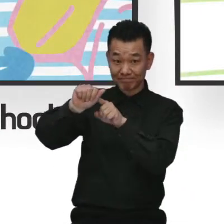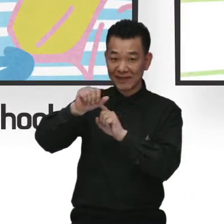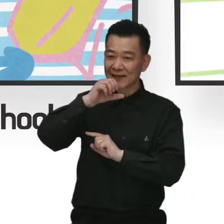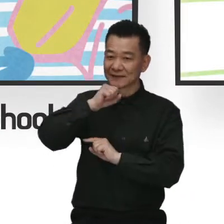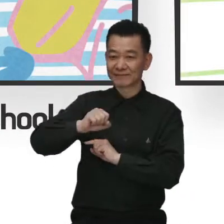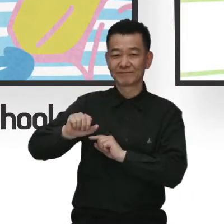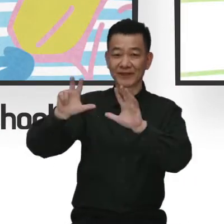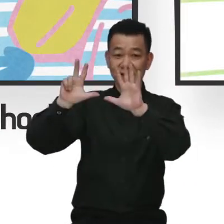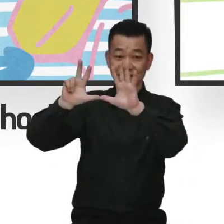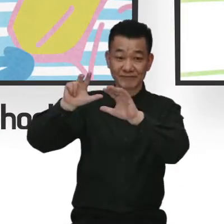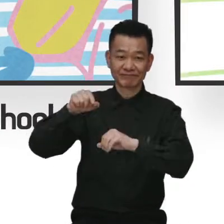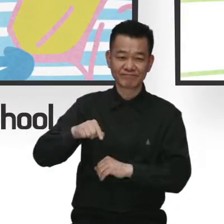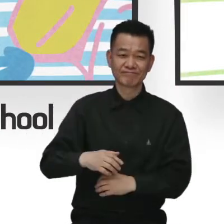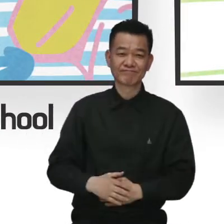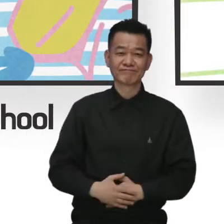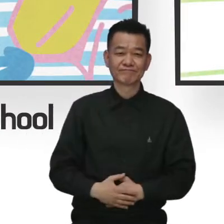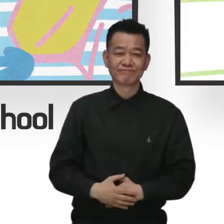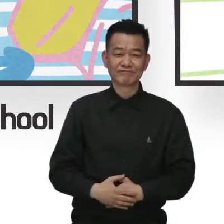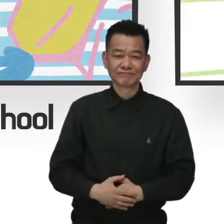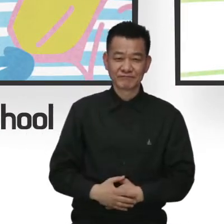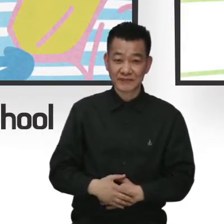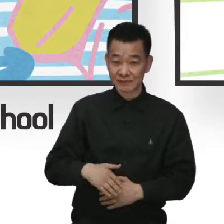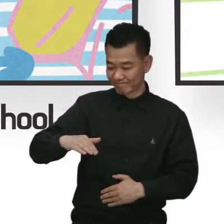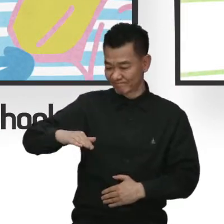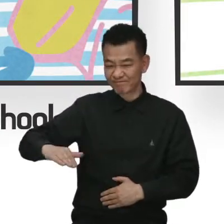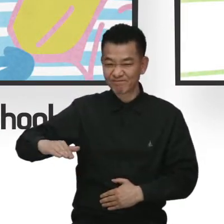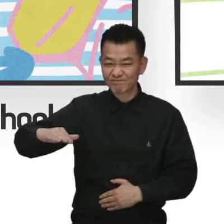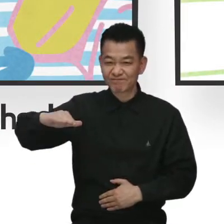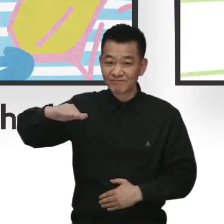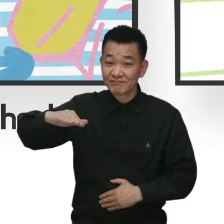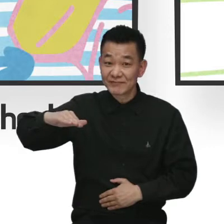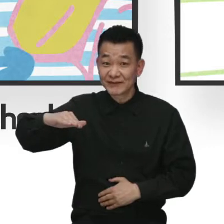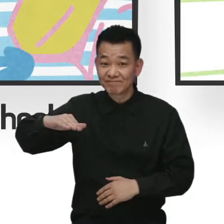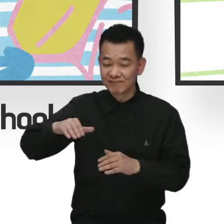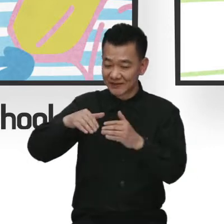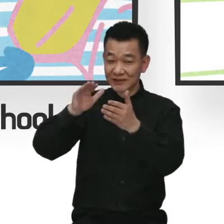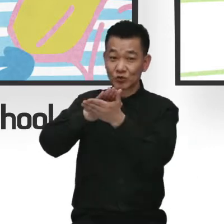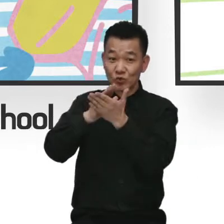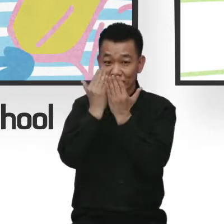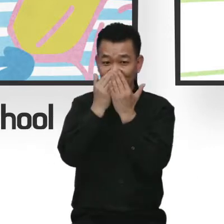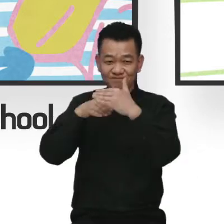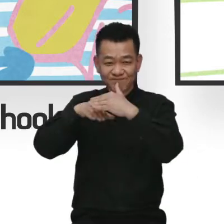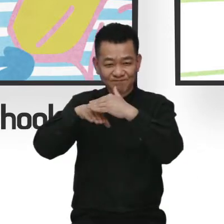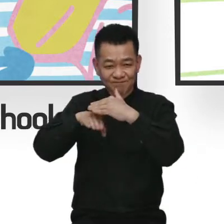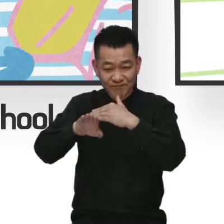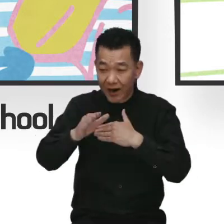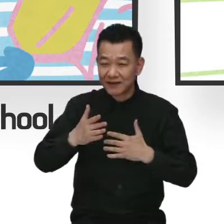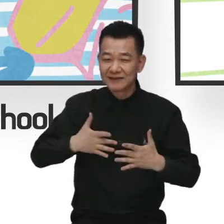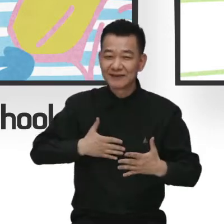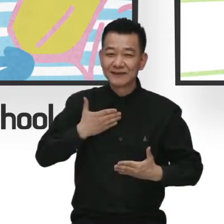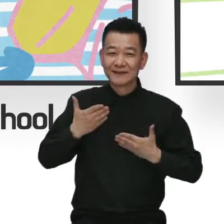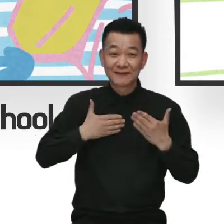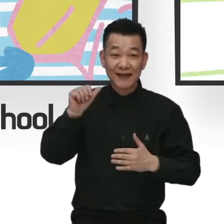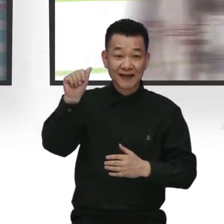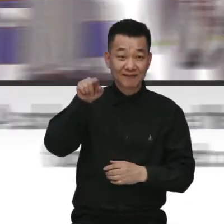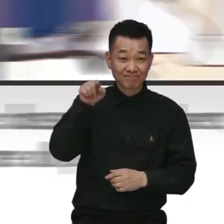A becomes 8 years old this year. He was very excited that he became old enough to go to elementary